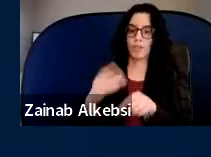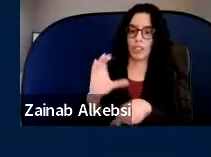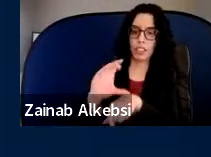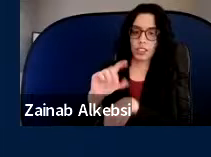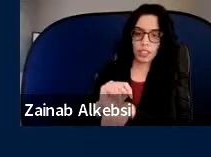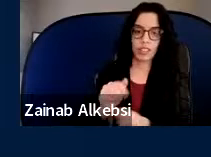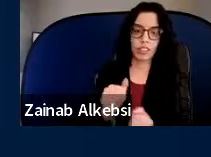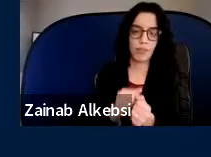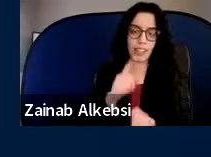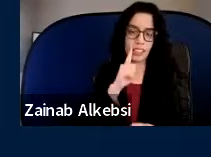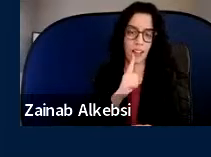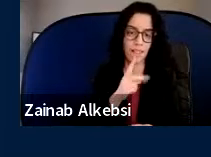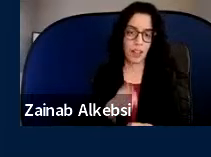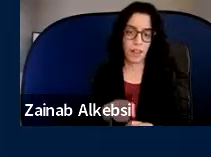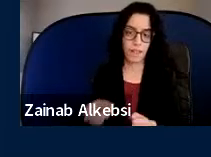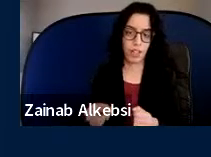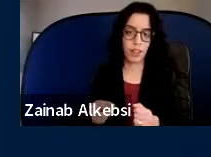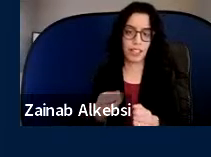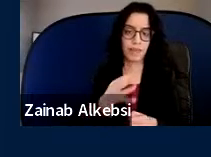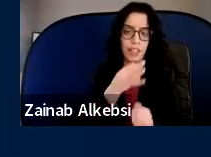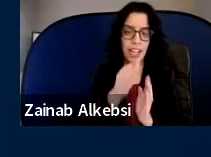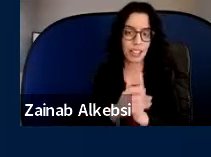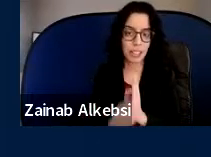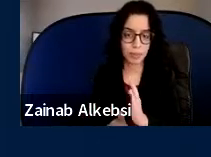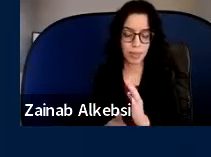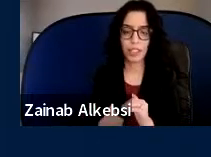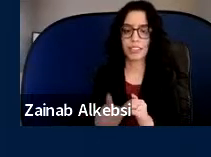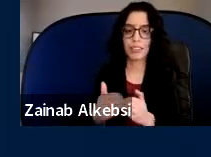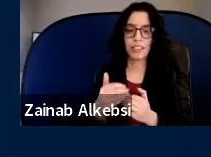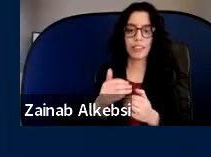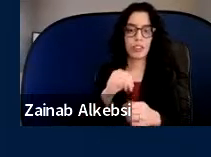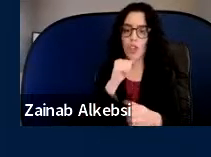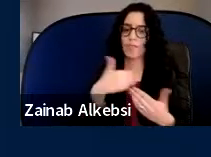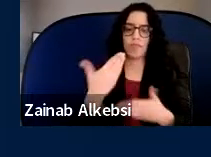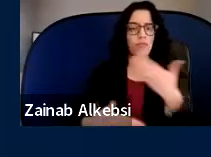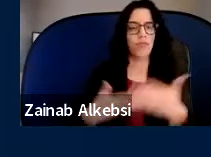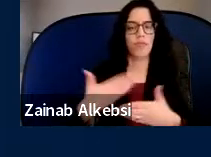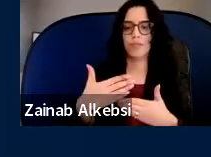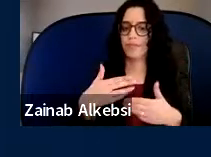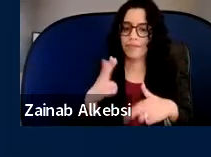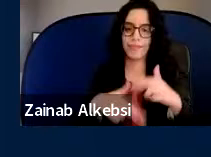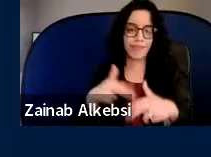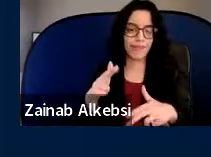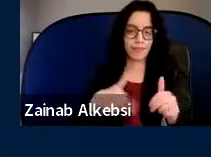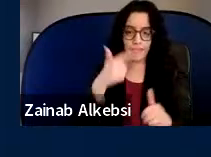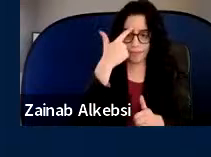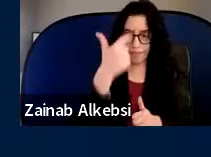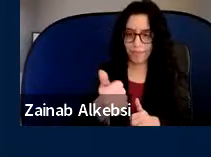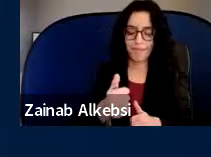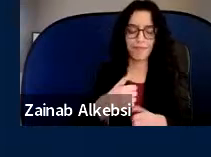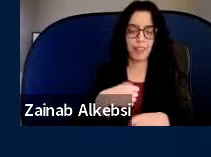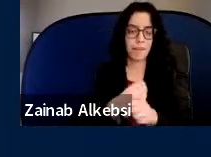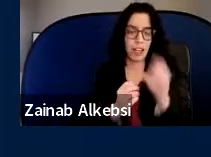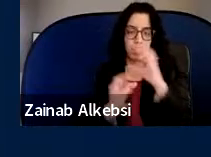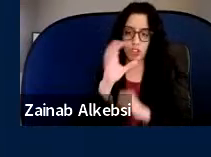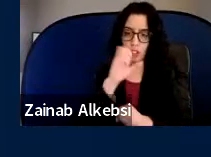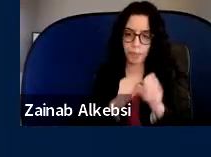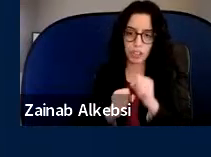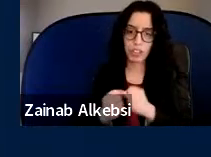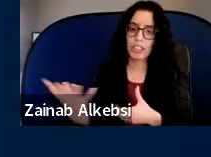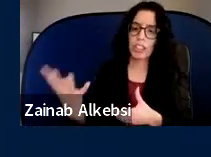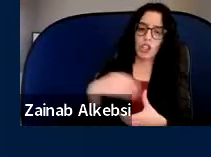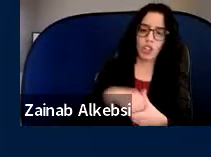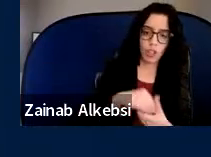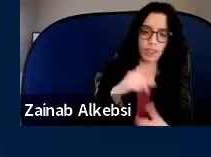to be designed with deaf and hard of hearing members engaged in and included in the thought process.